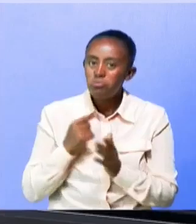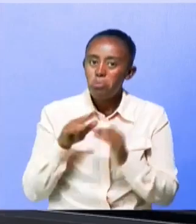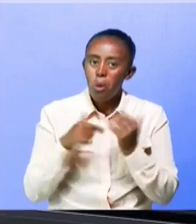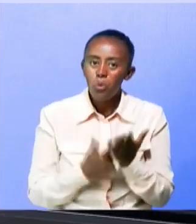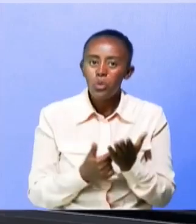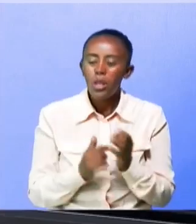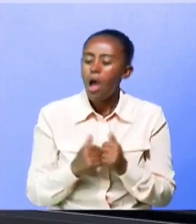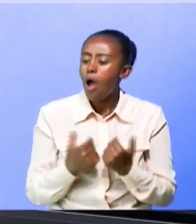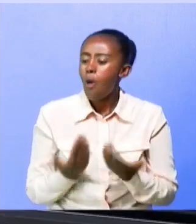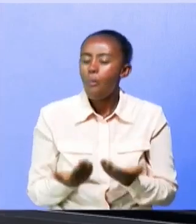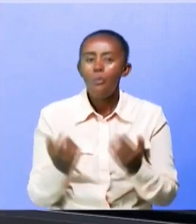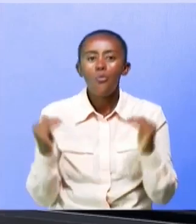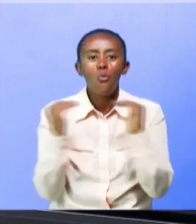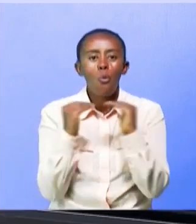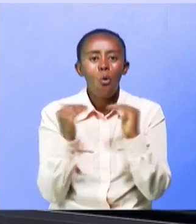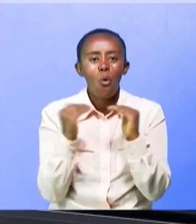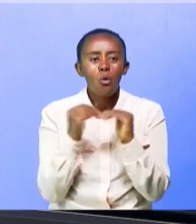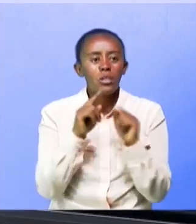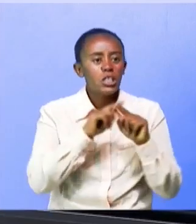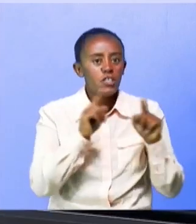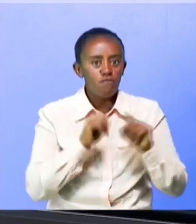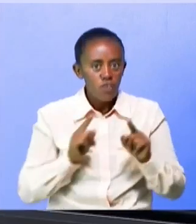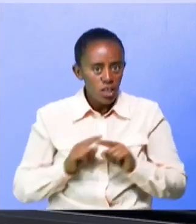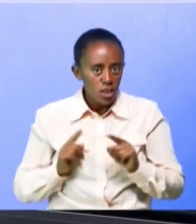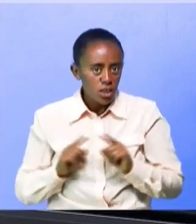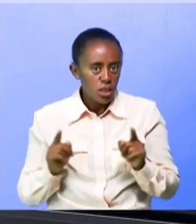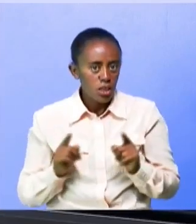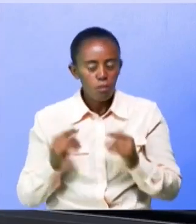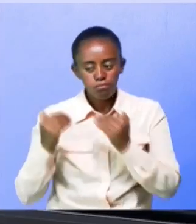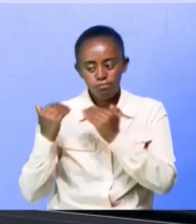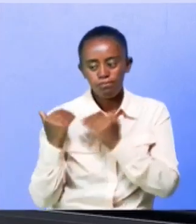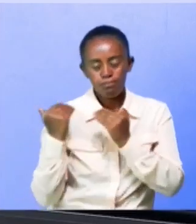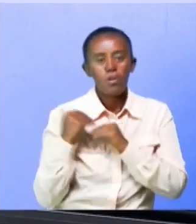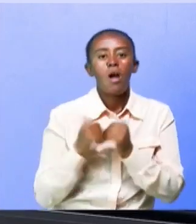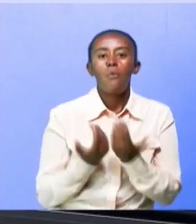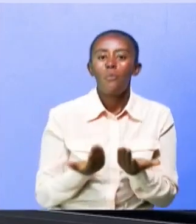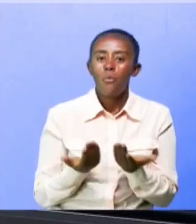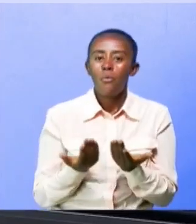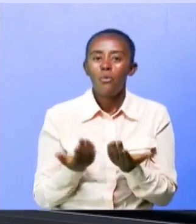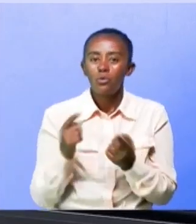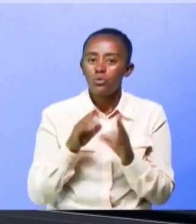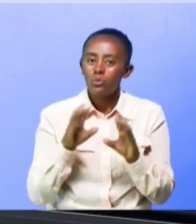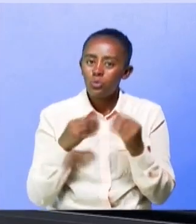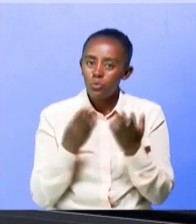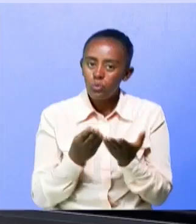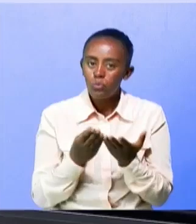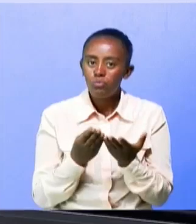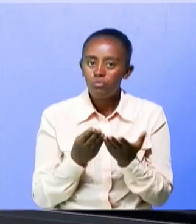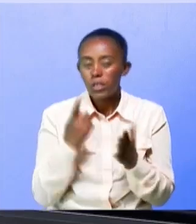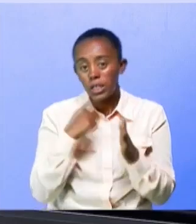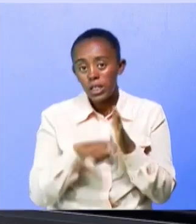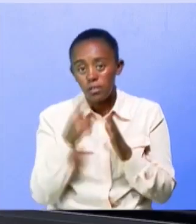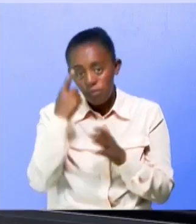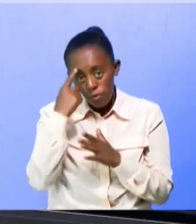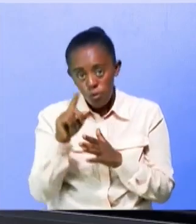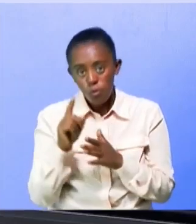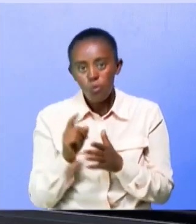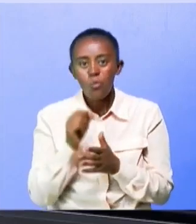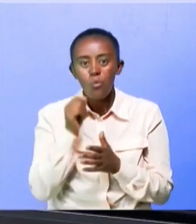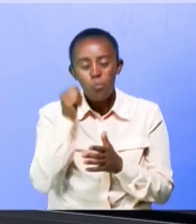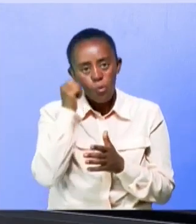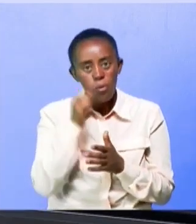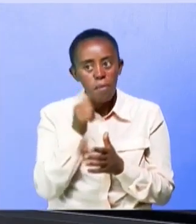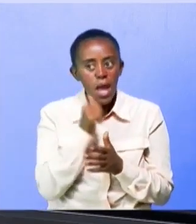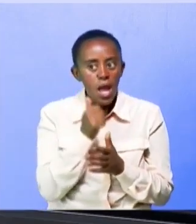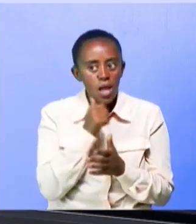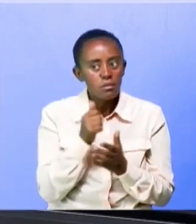we are equally engaging in different positions to give a credit for women, okay?